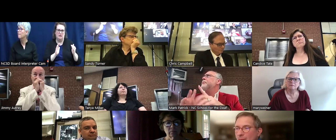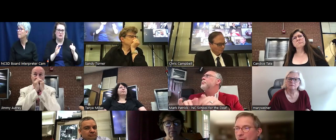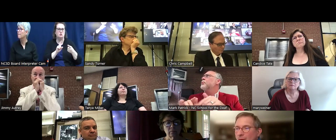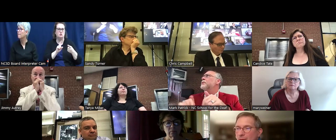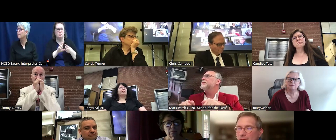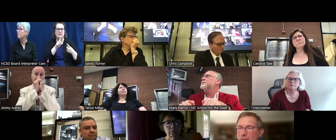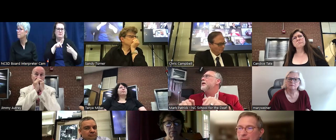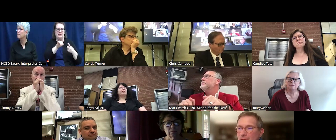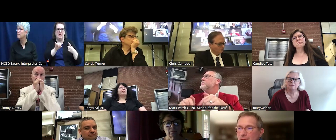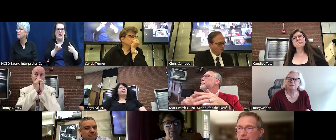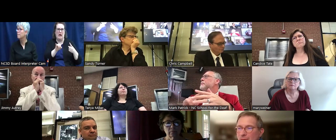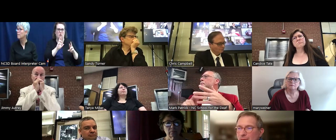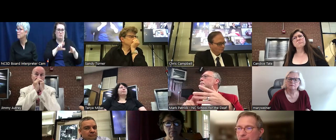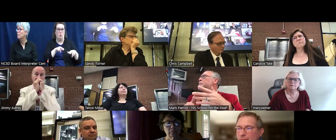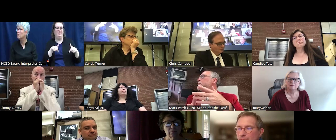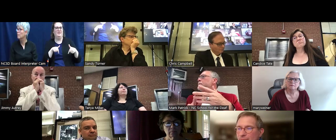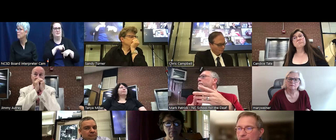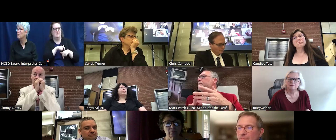DPI report this time.